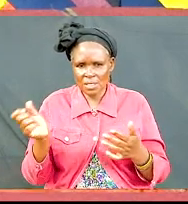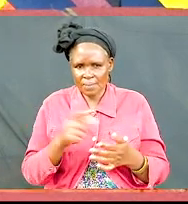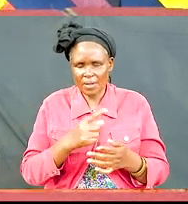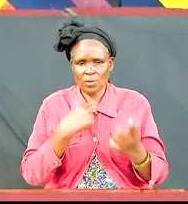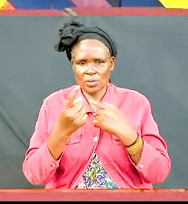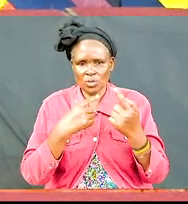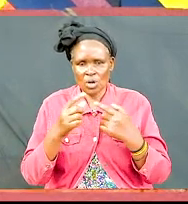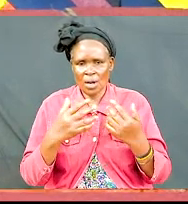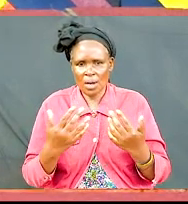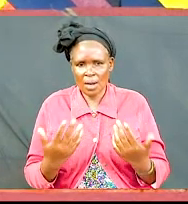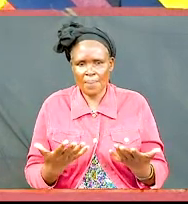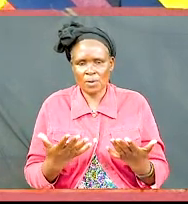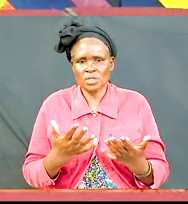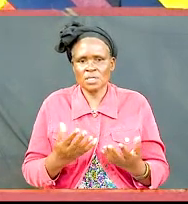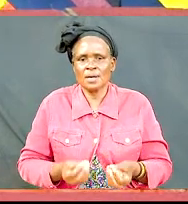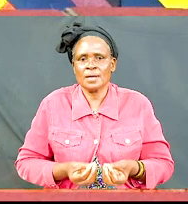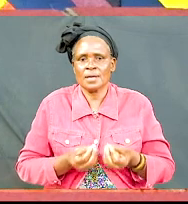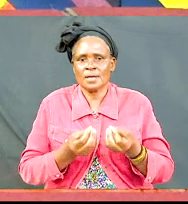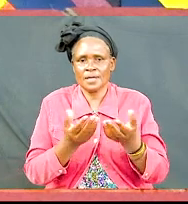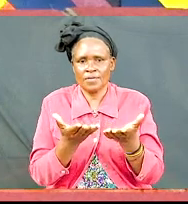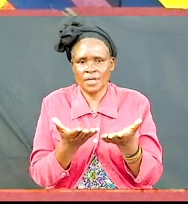talking about giving.